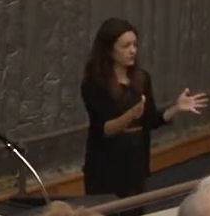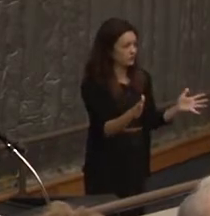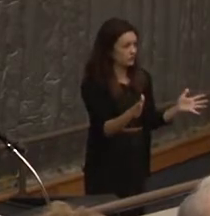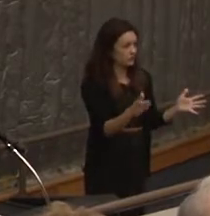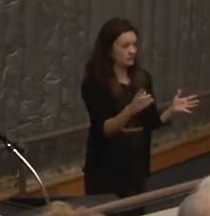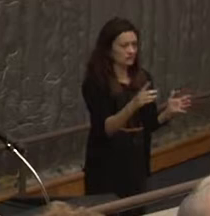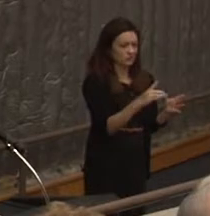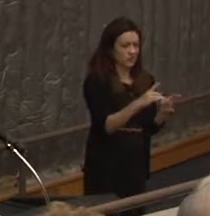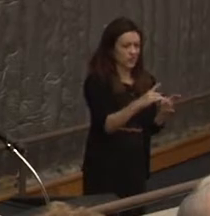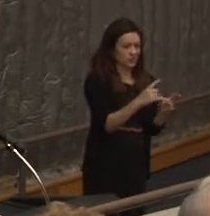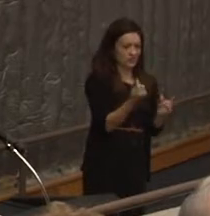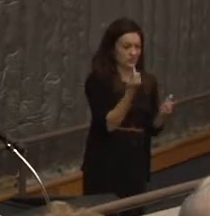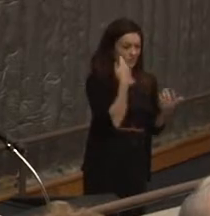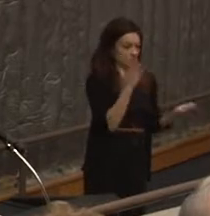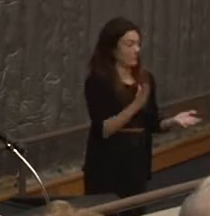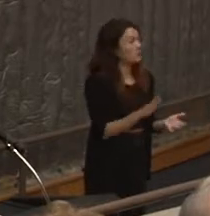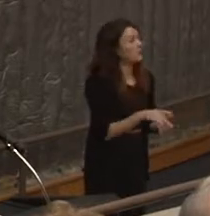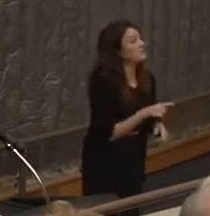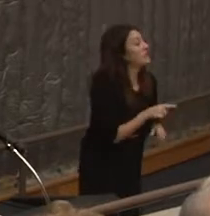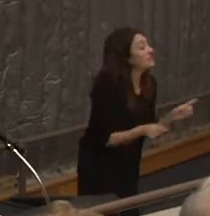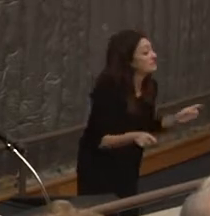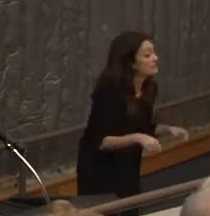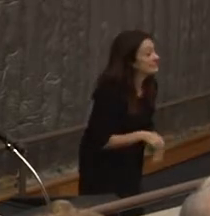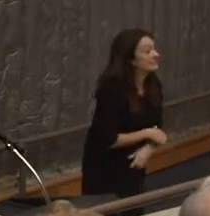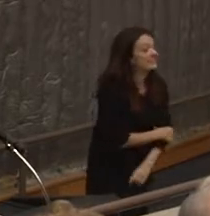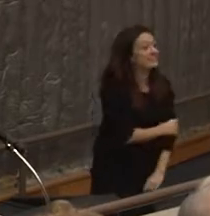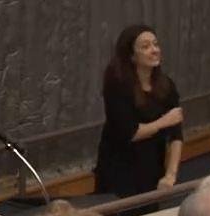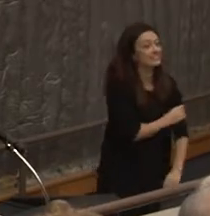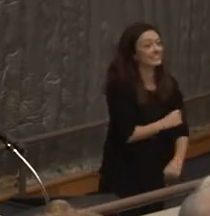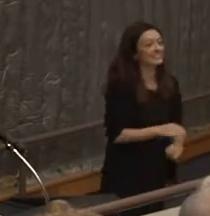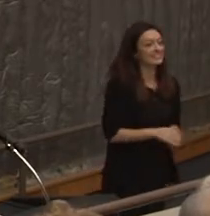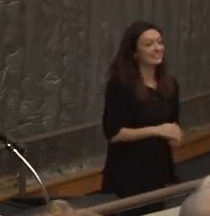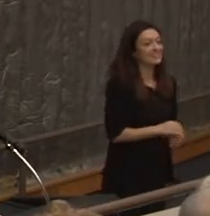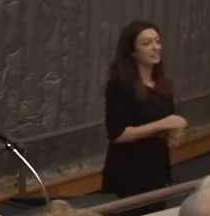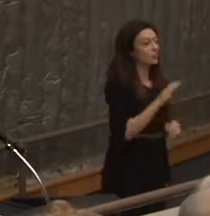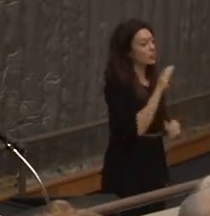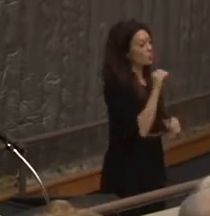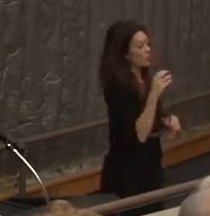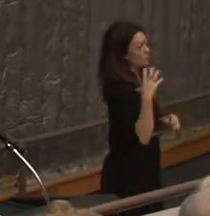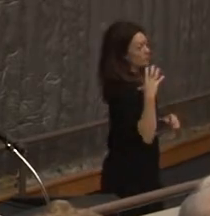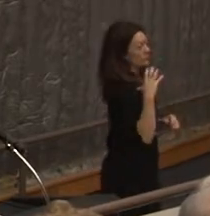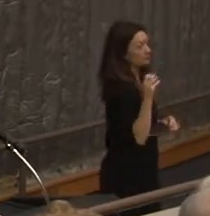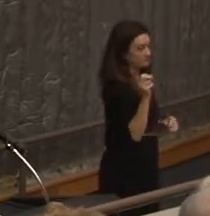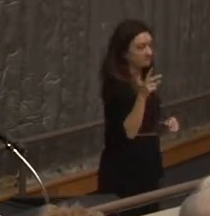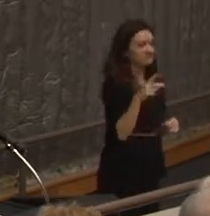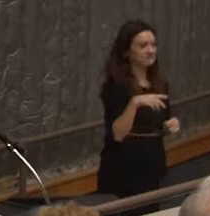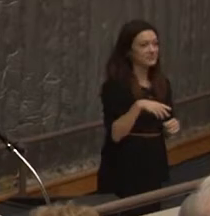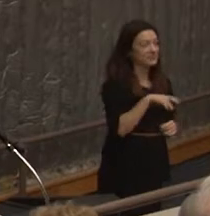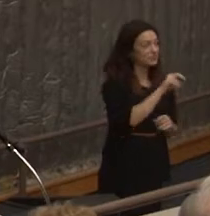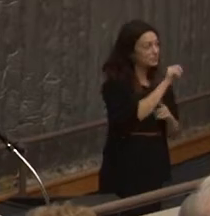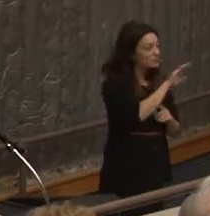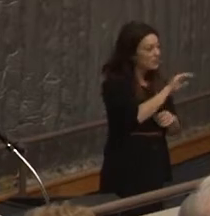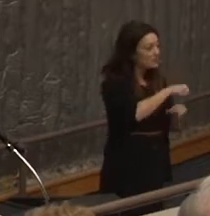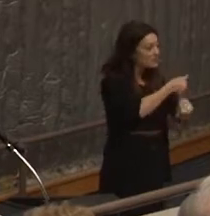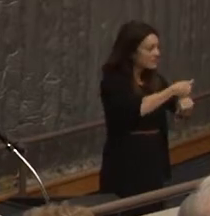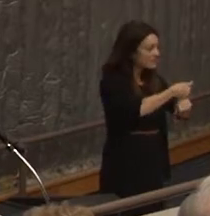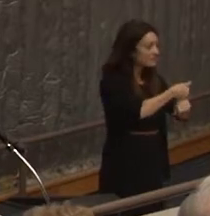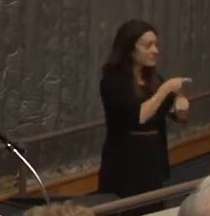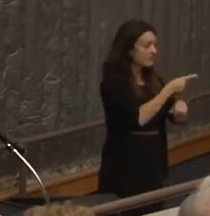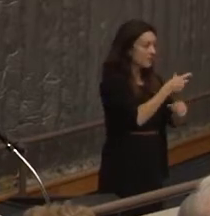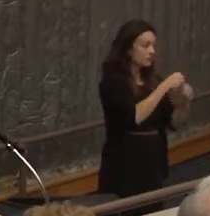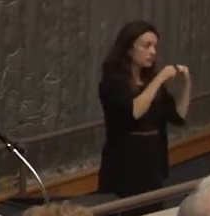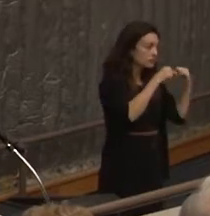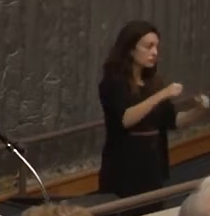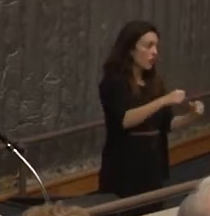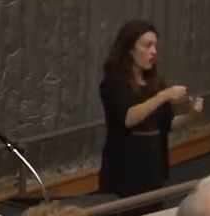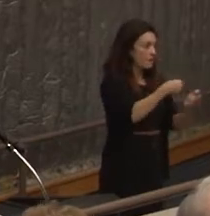right? But I always want to, of course, thank the Jewish Federation of New Bedford, because they're probably our strongest benefactors